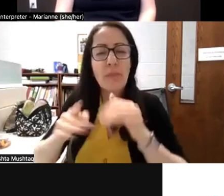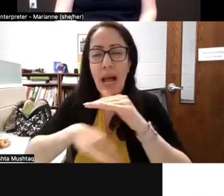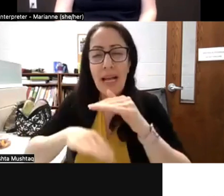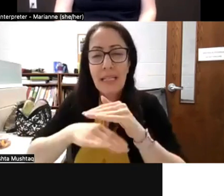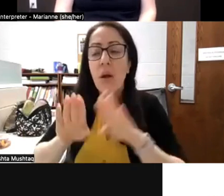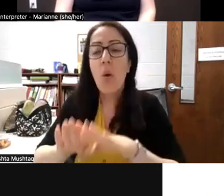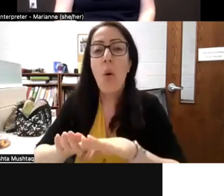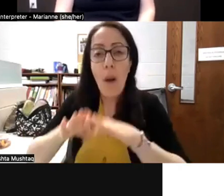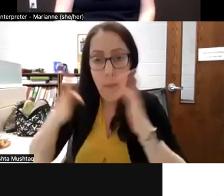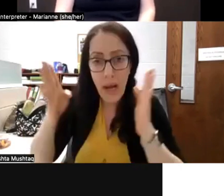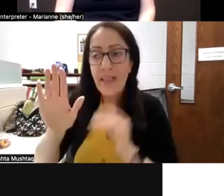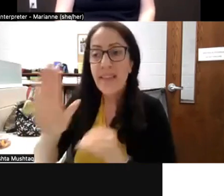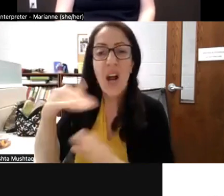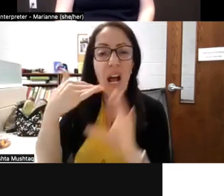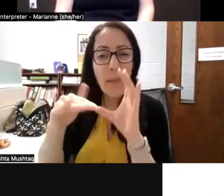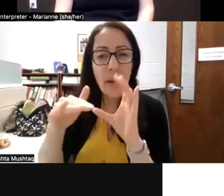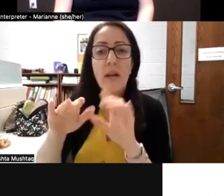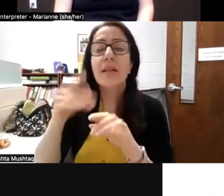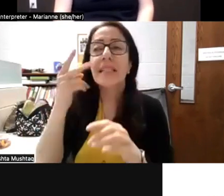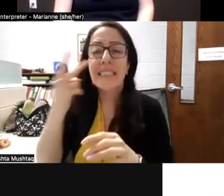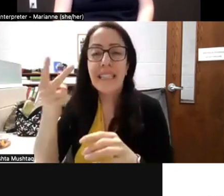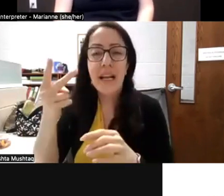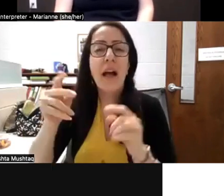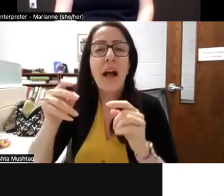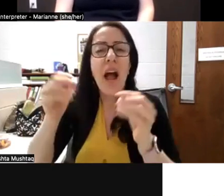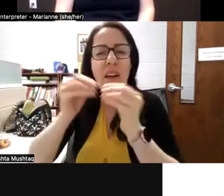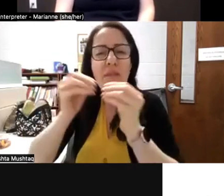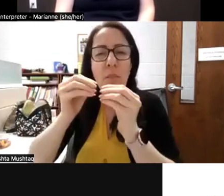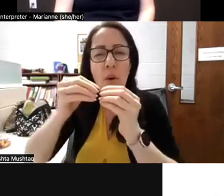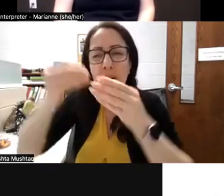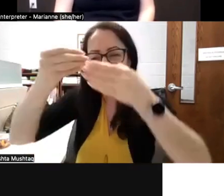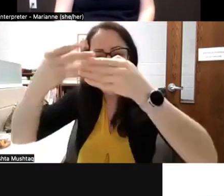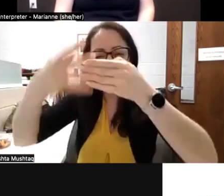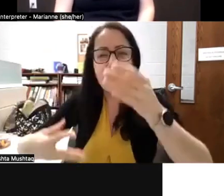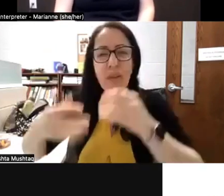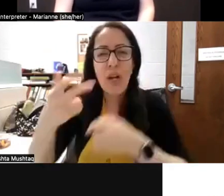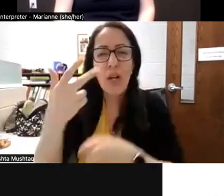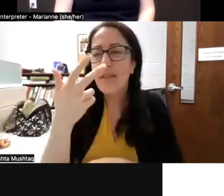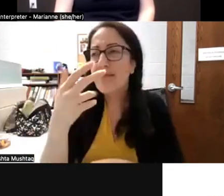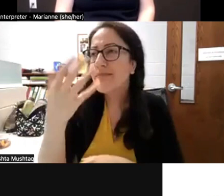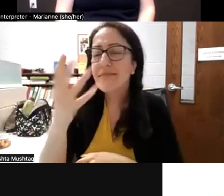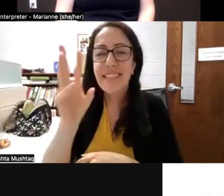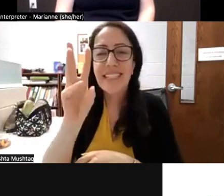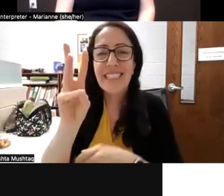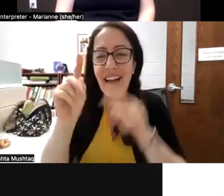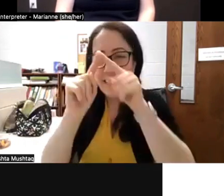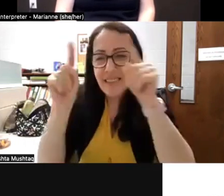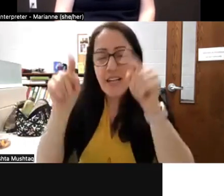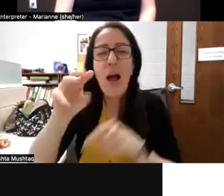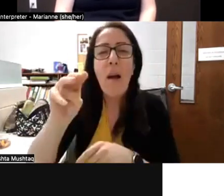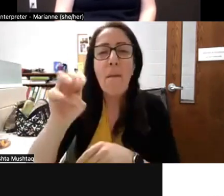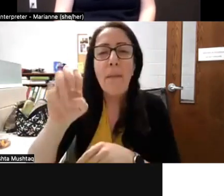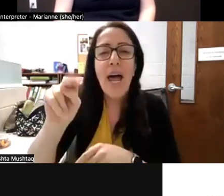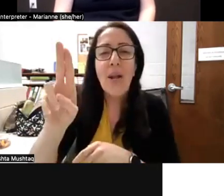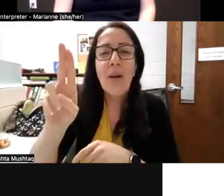YouTube account because they have a Google account. So we start with the basics, getting them set up with a Google account,